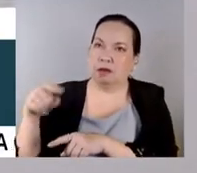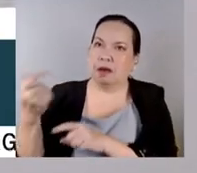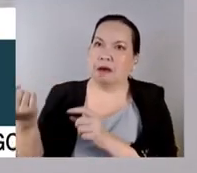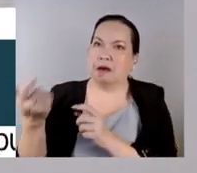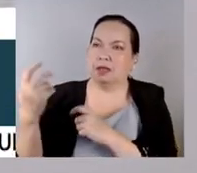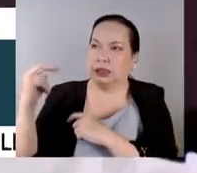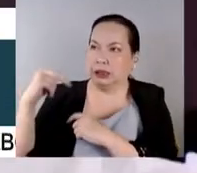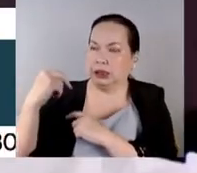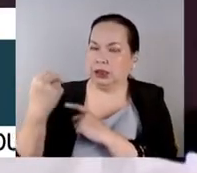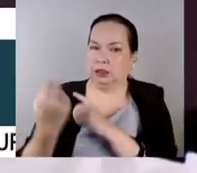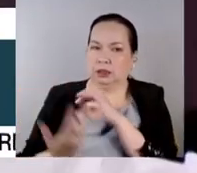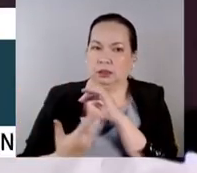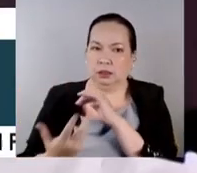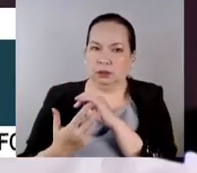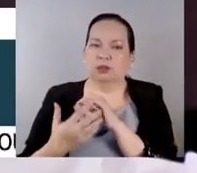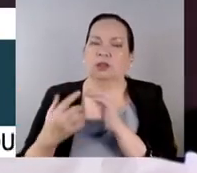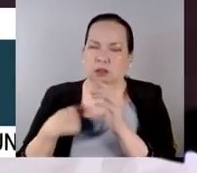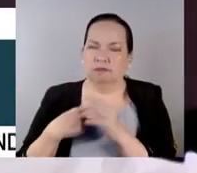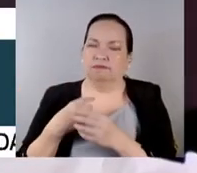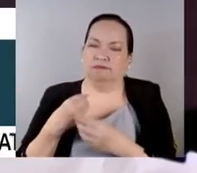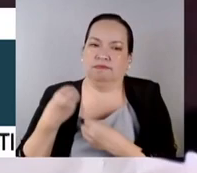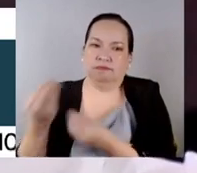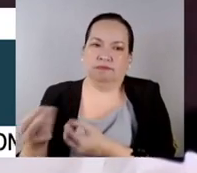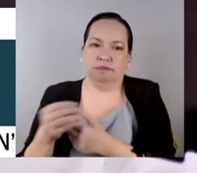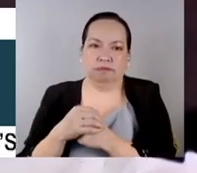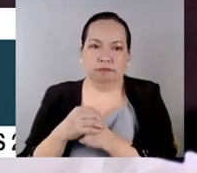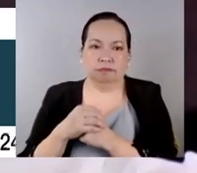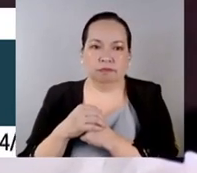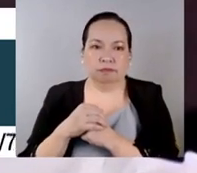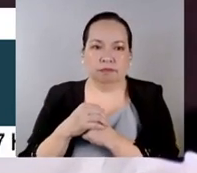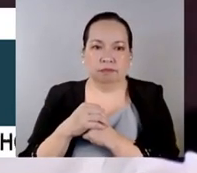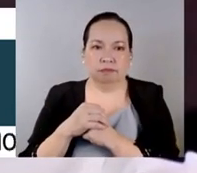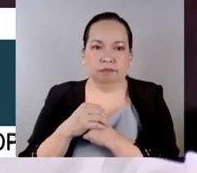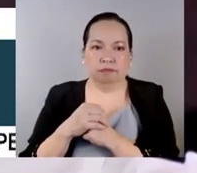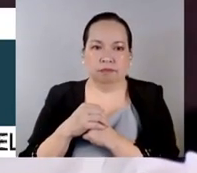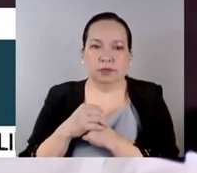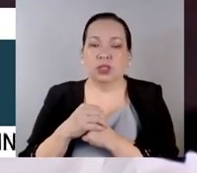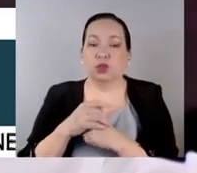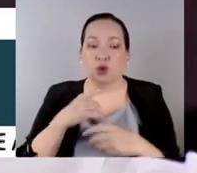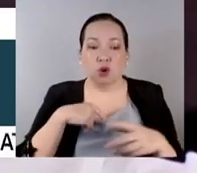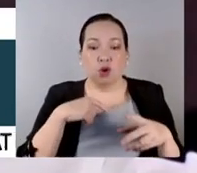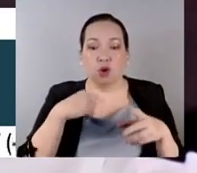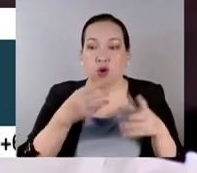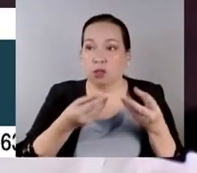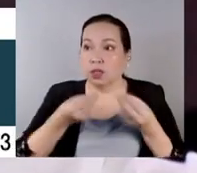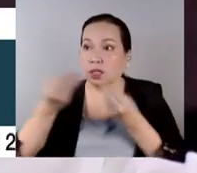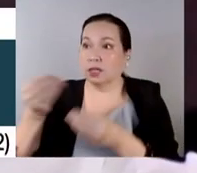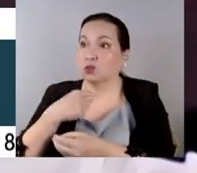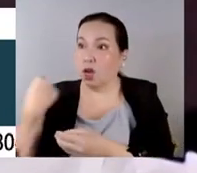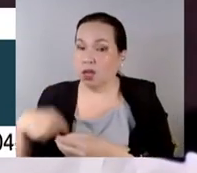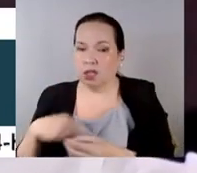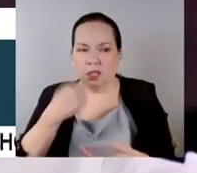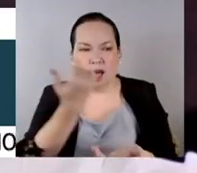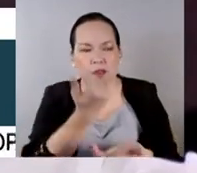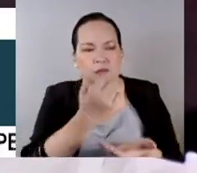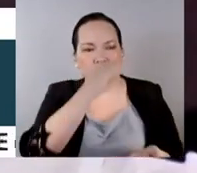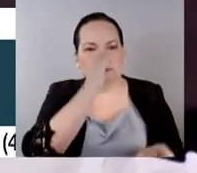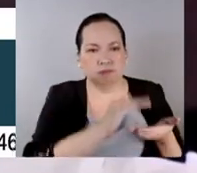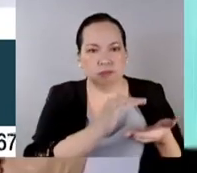as chemical, so of course we have to capture some of that demand. We want to invest in